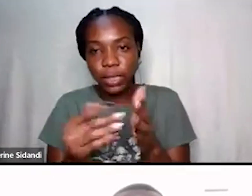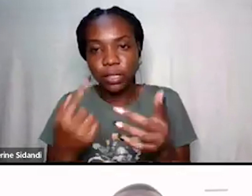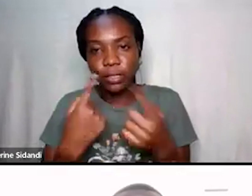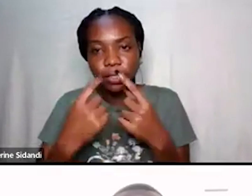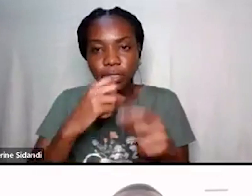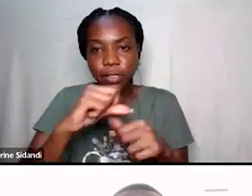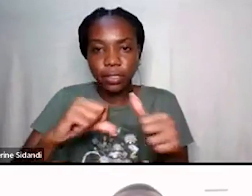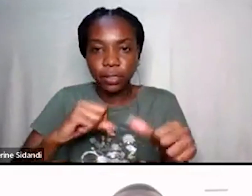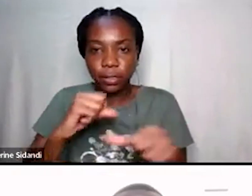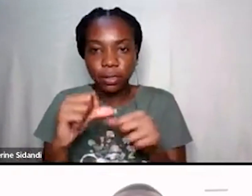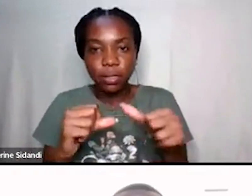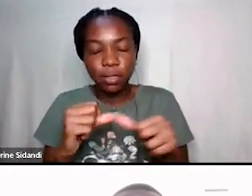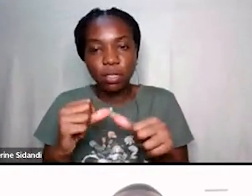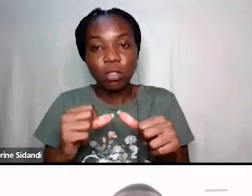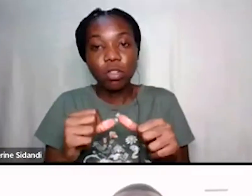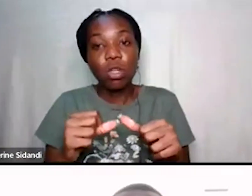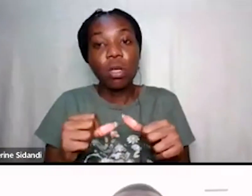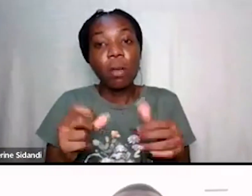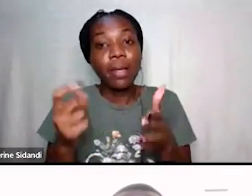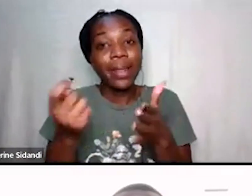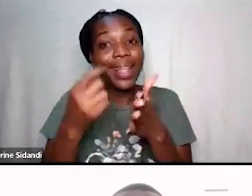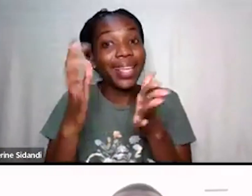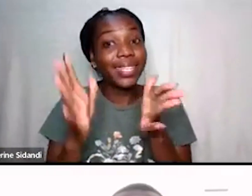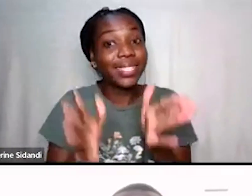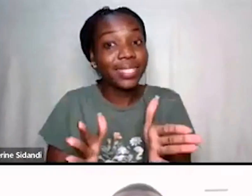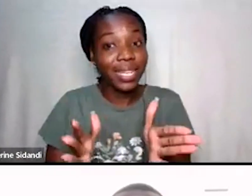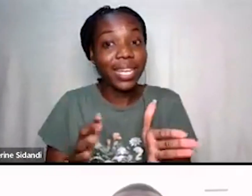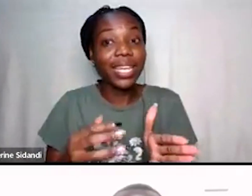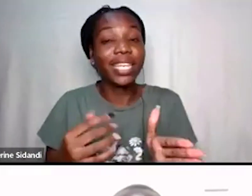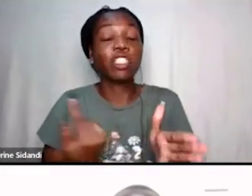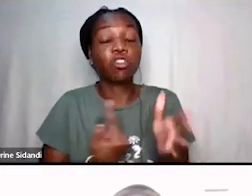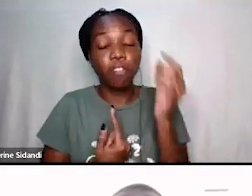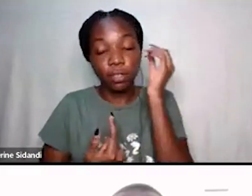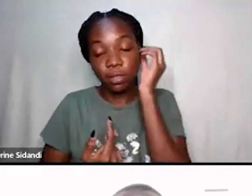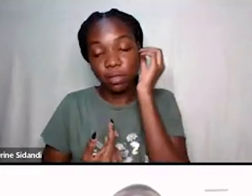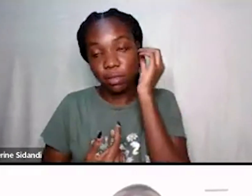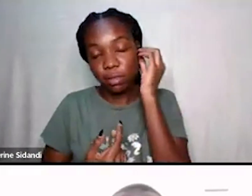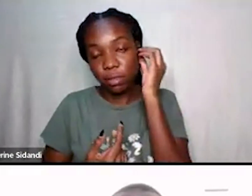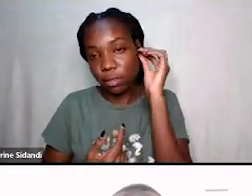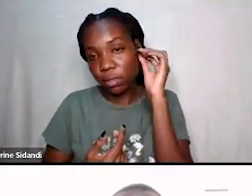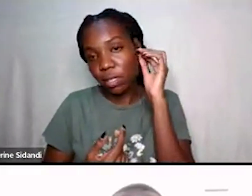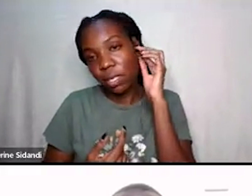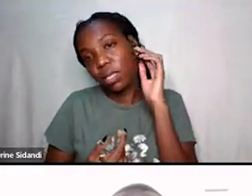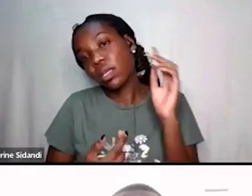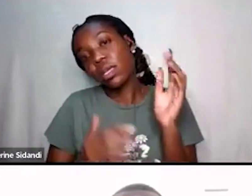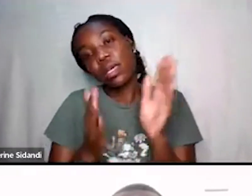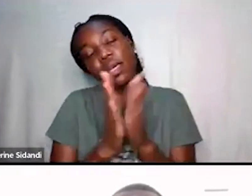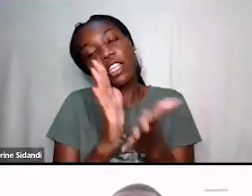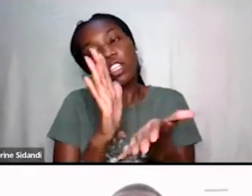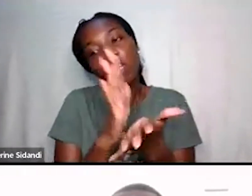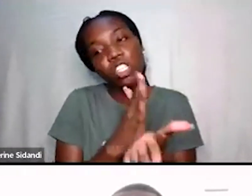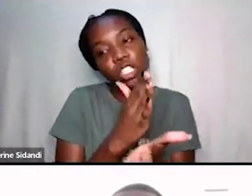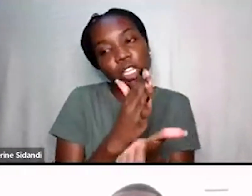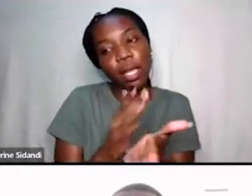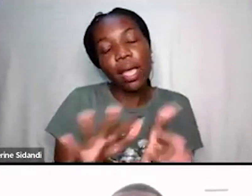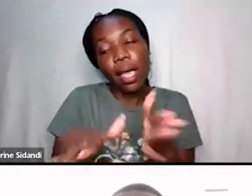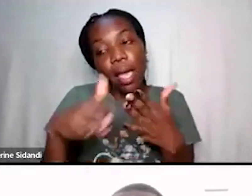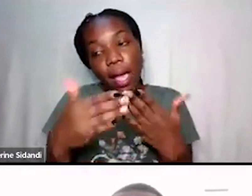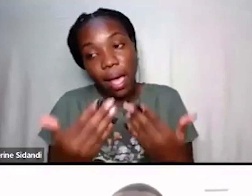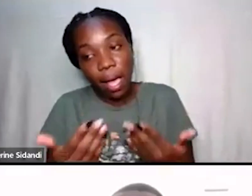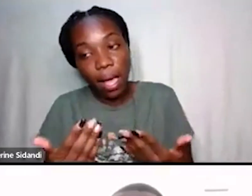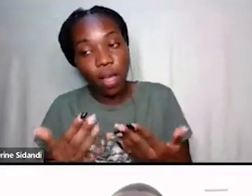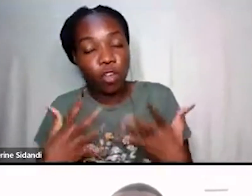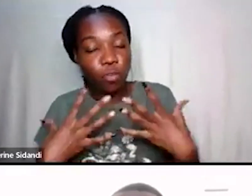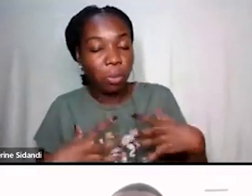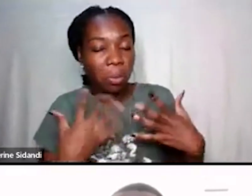that the author actually is an introvert, and he shares how introverts are supposed to